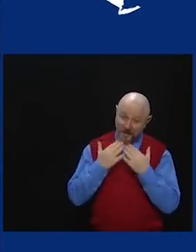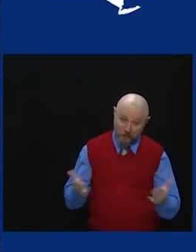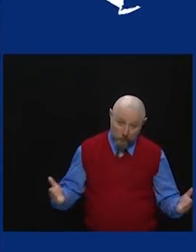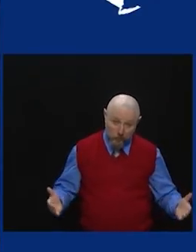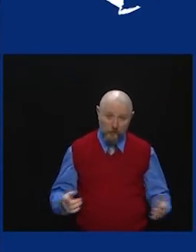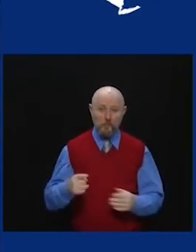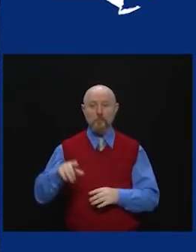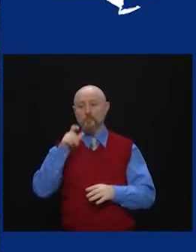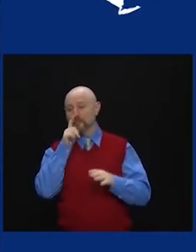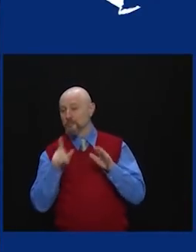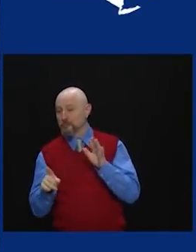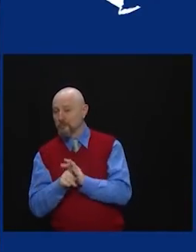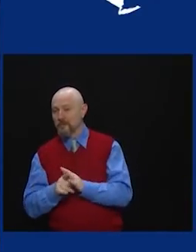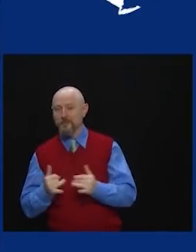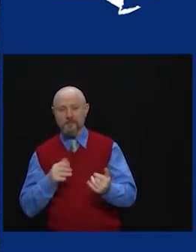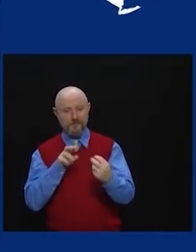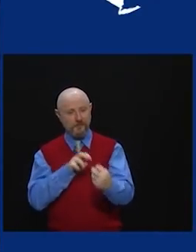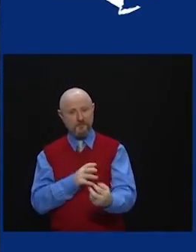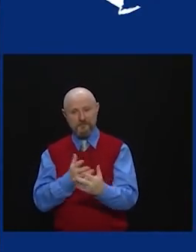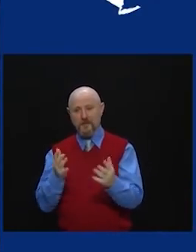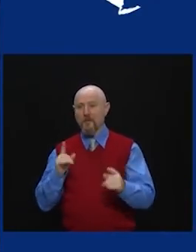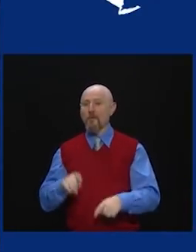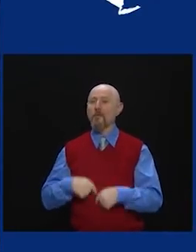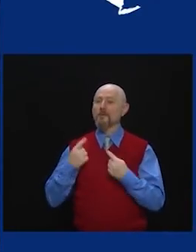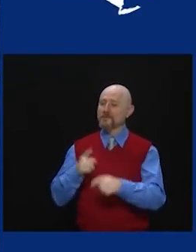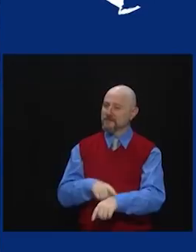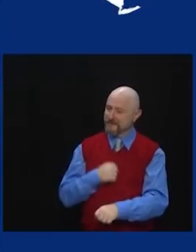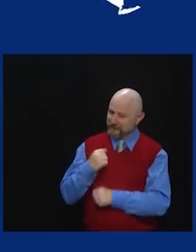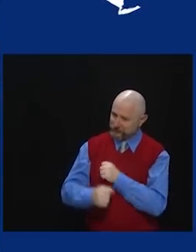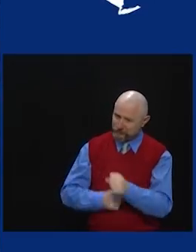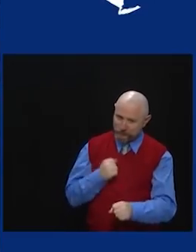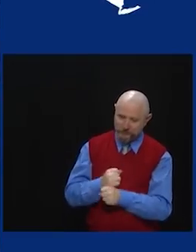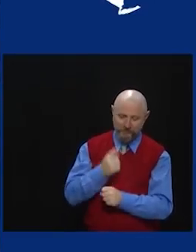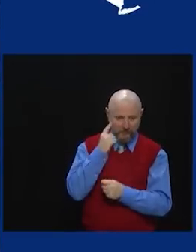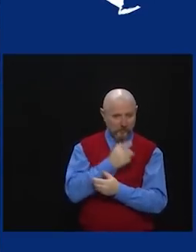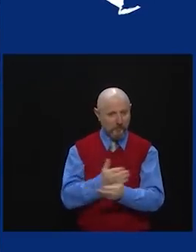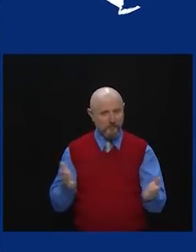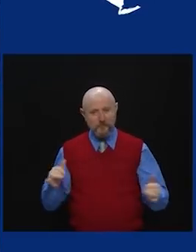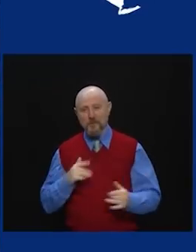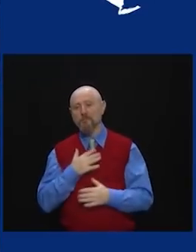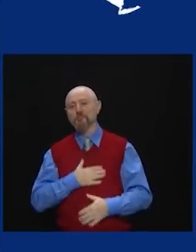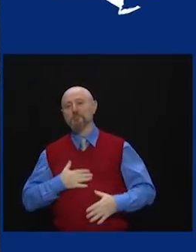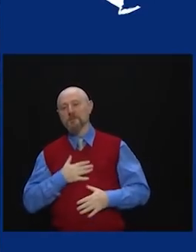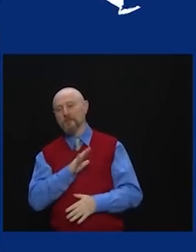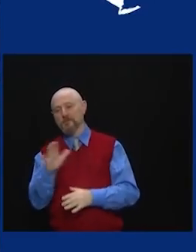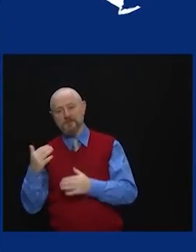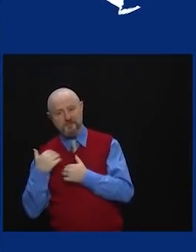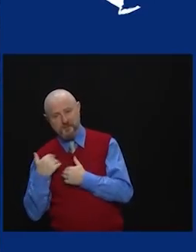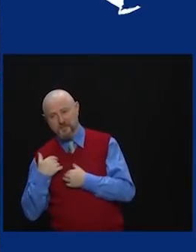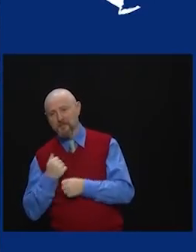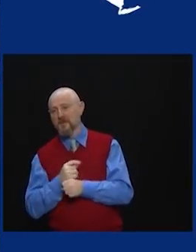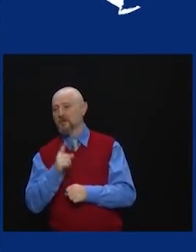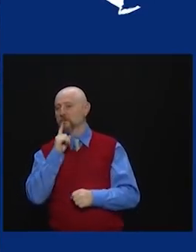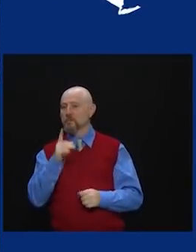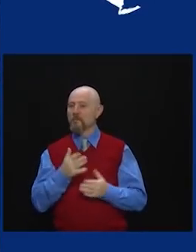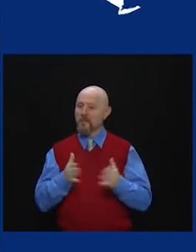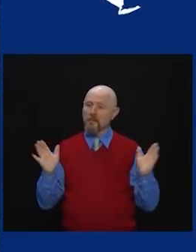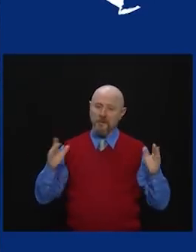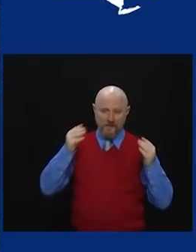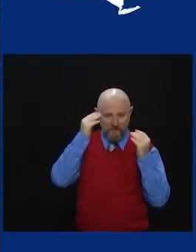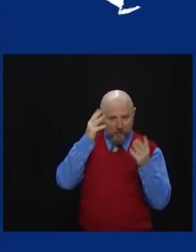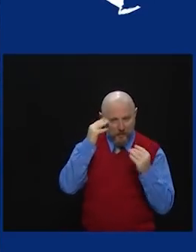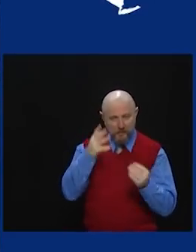been a long year for all of you as well, and I do appreciate your responsibilities to make sure the public is informed. I have a